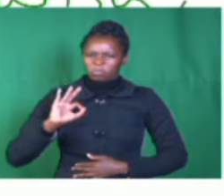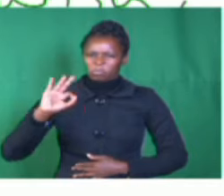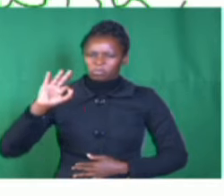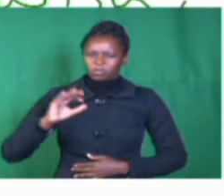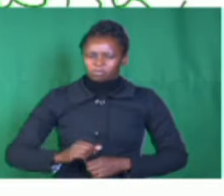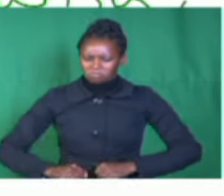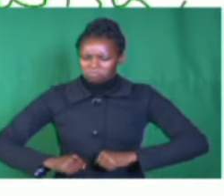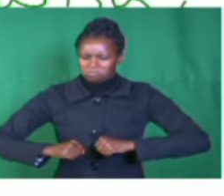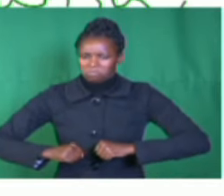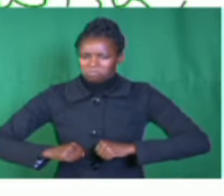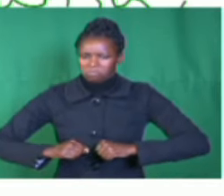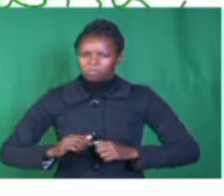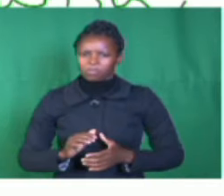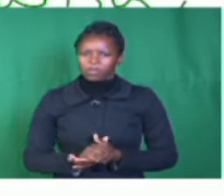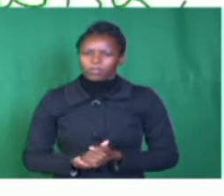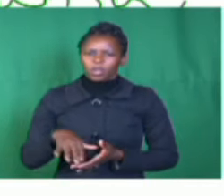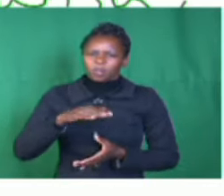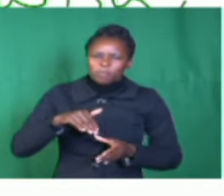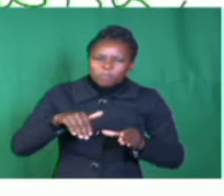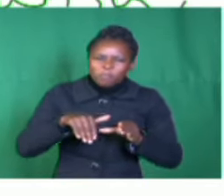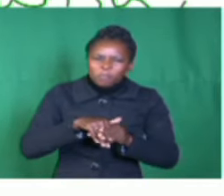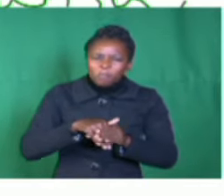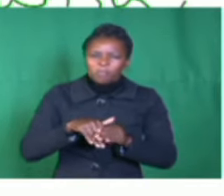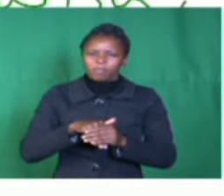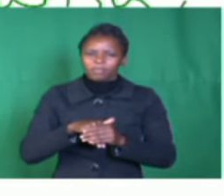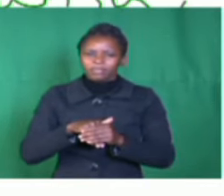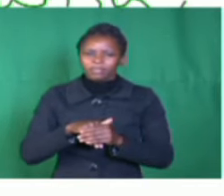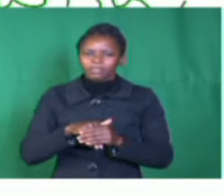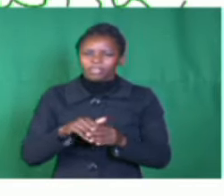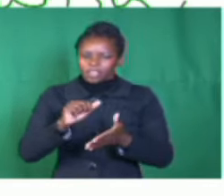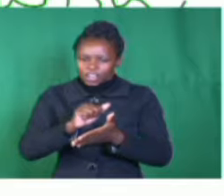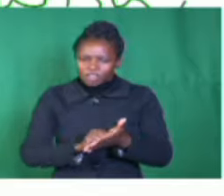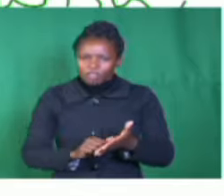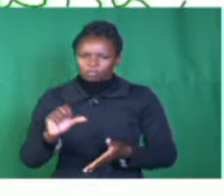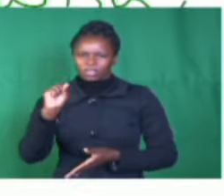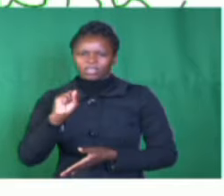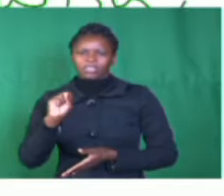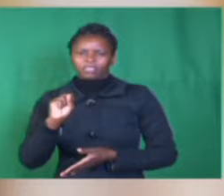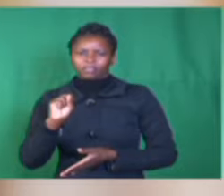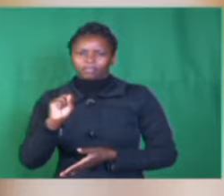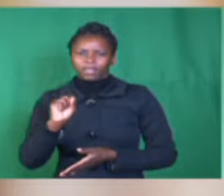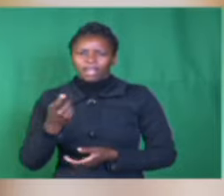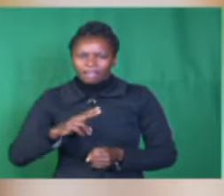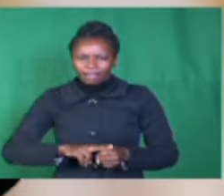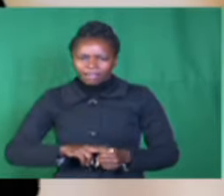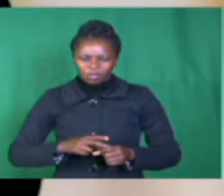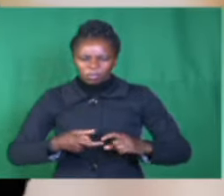Most members of the Sanhedrin were from the Sadducees, and they were more political than